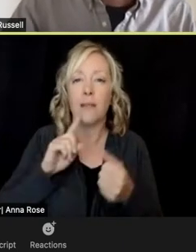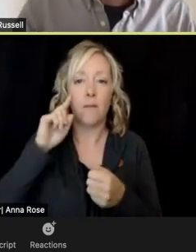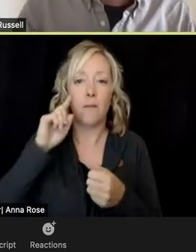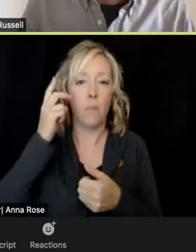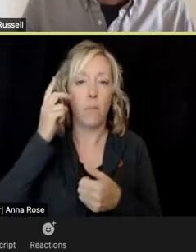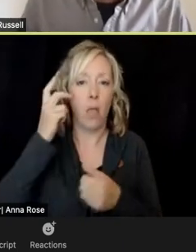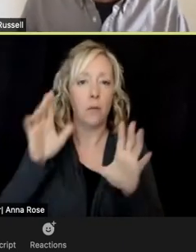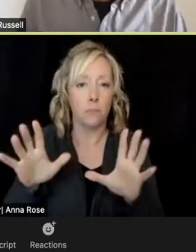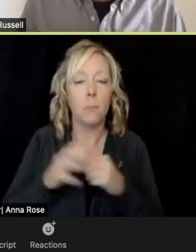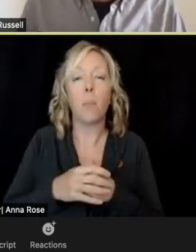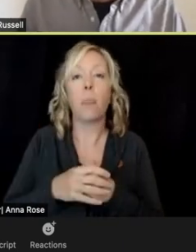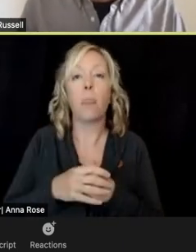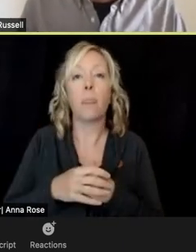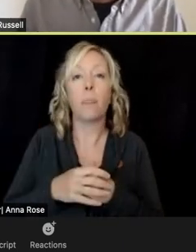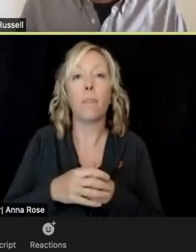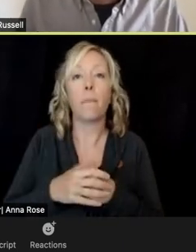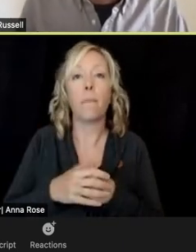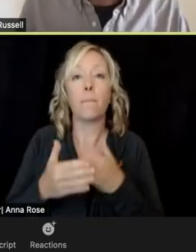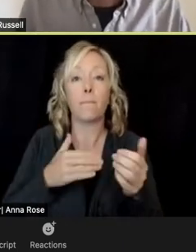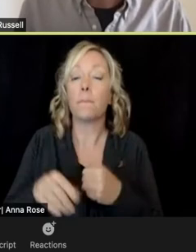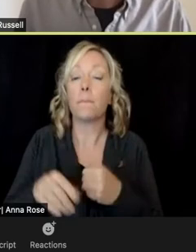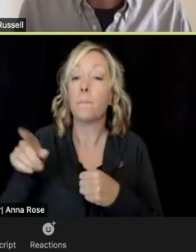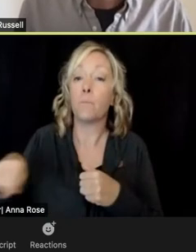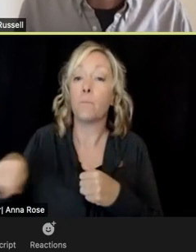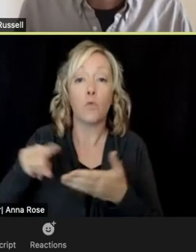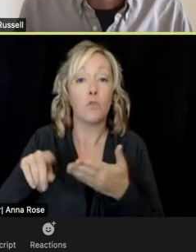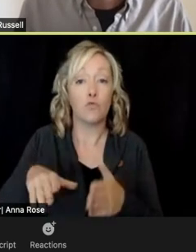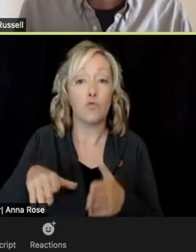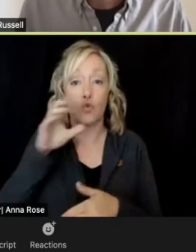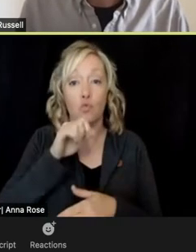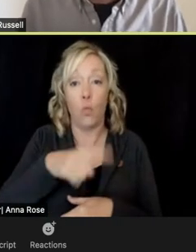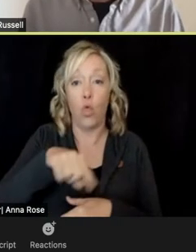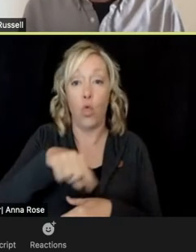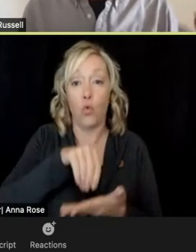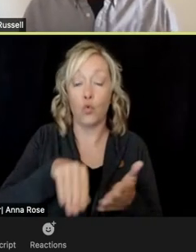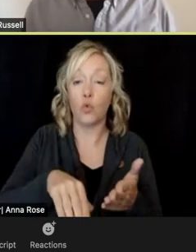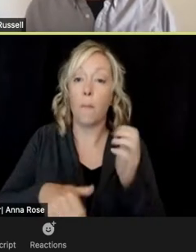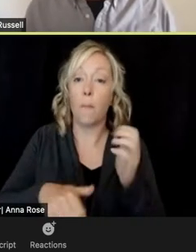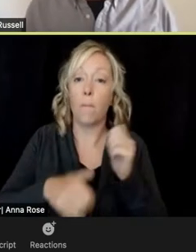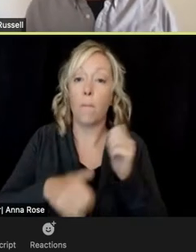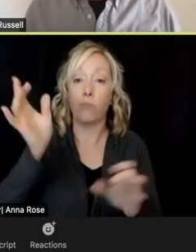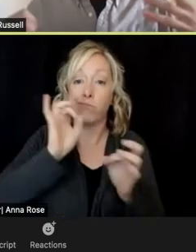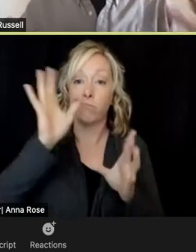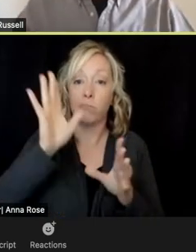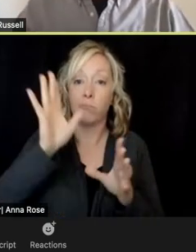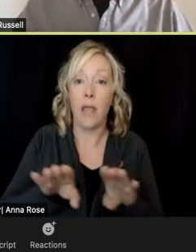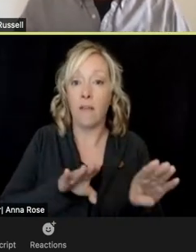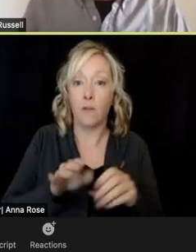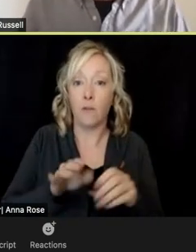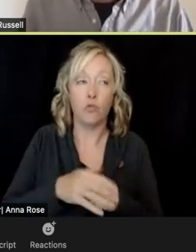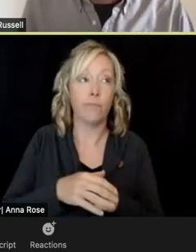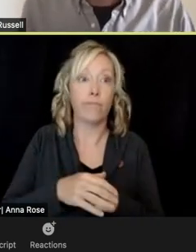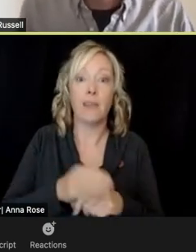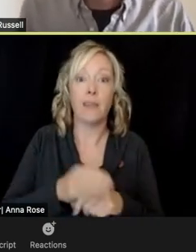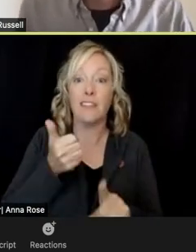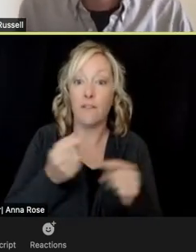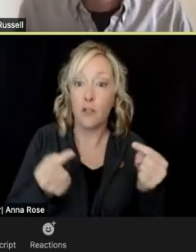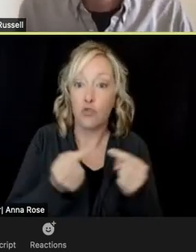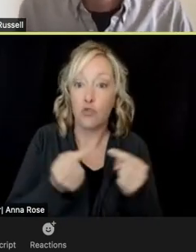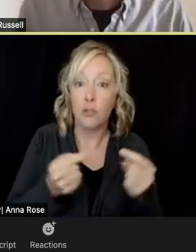with the most severe behaviors, right, including self-injurious and aggressive, toward